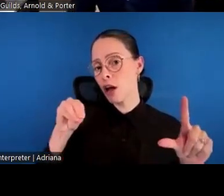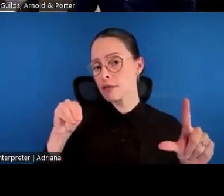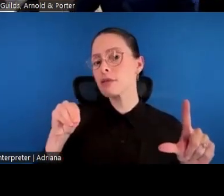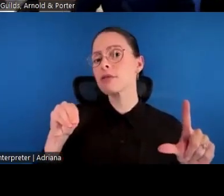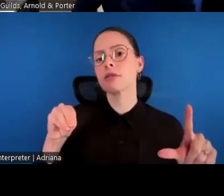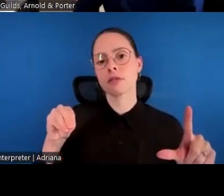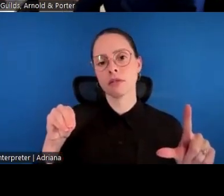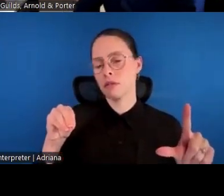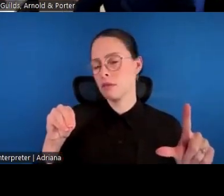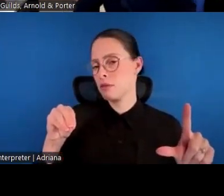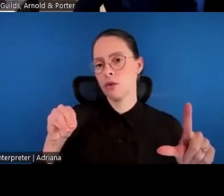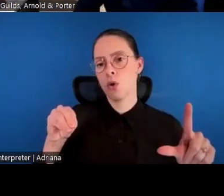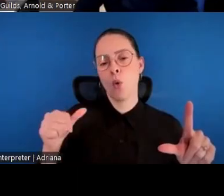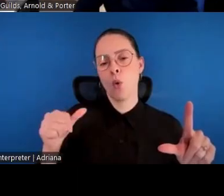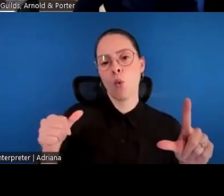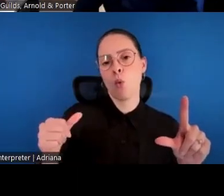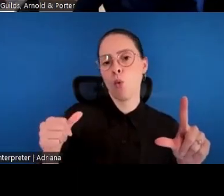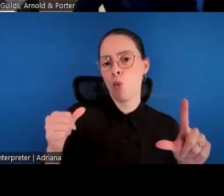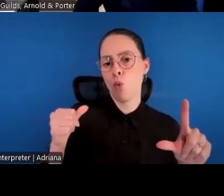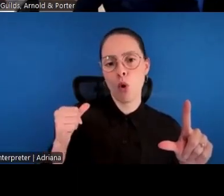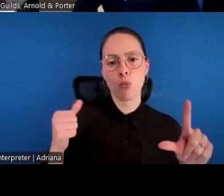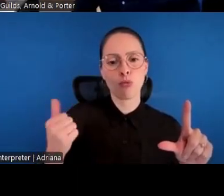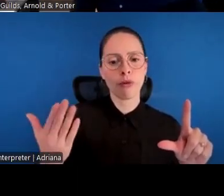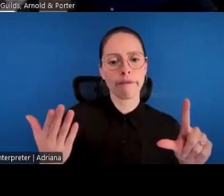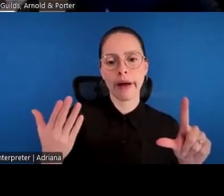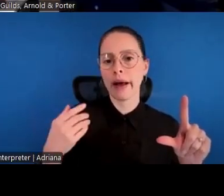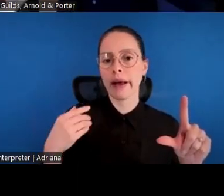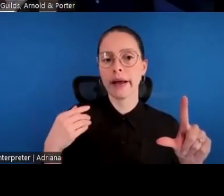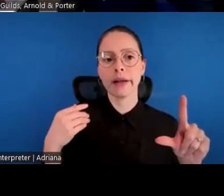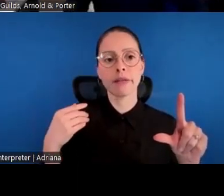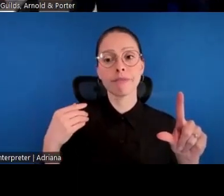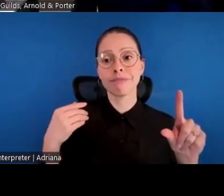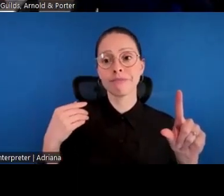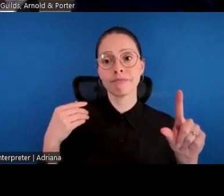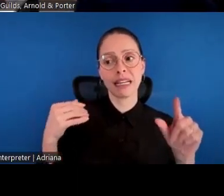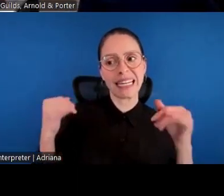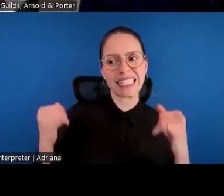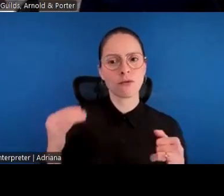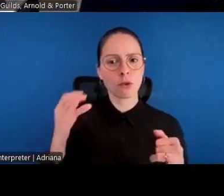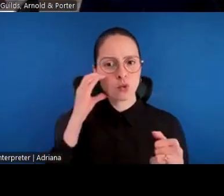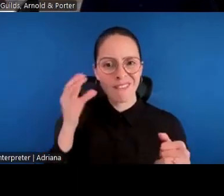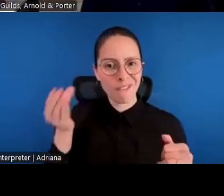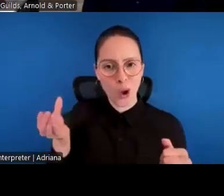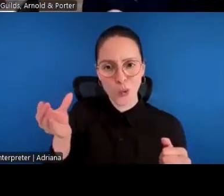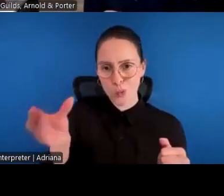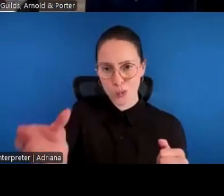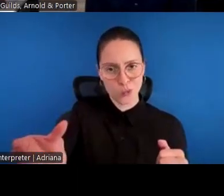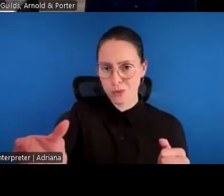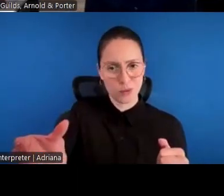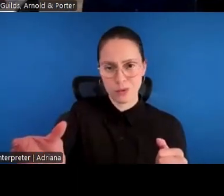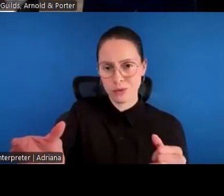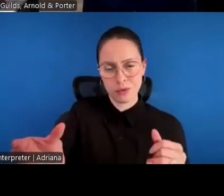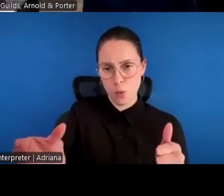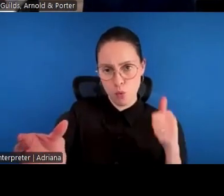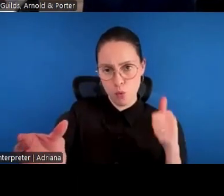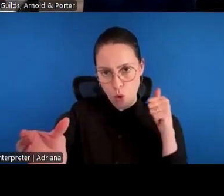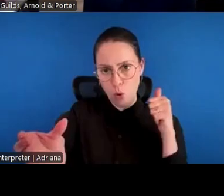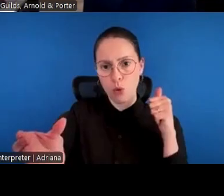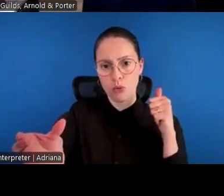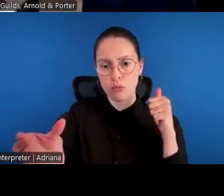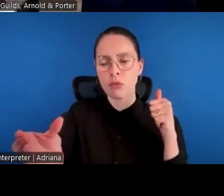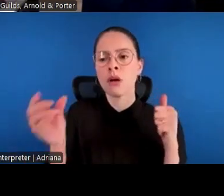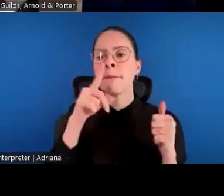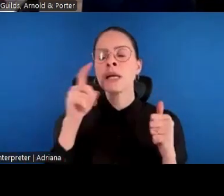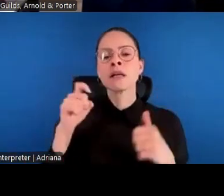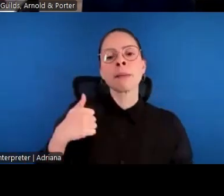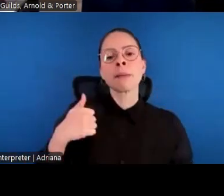not provide routinely turn over an individual's phone. You do not do that, at least as an initial step in the process, because the